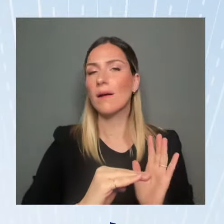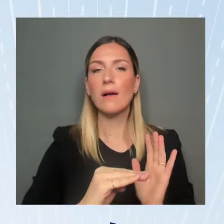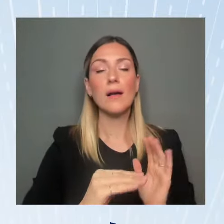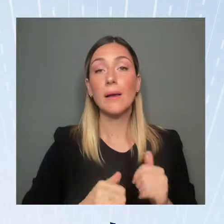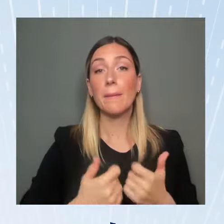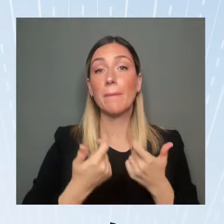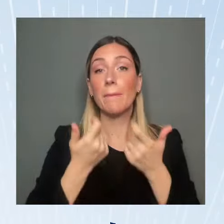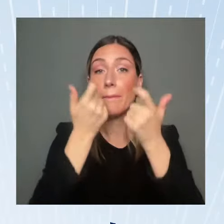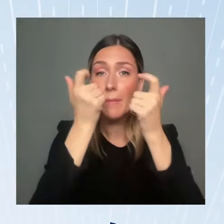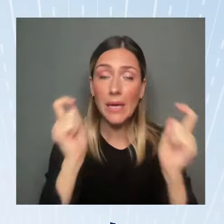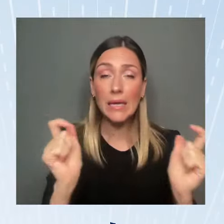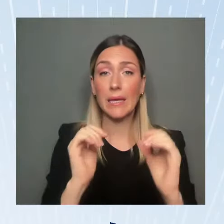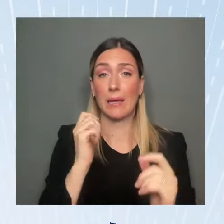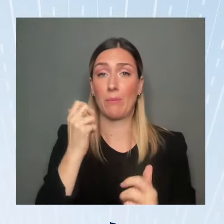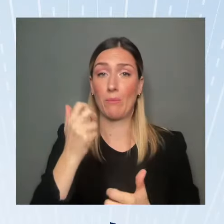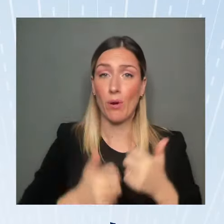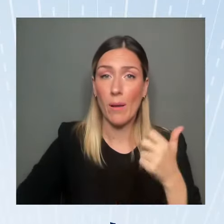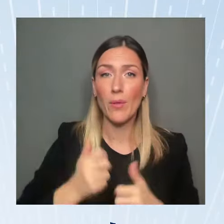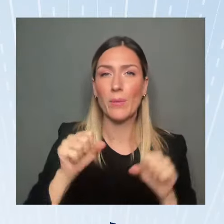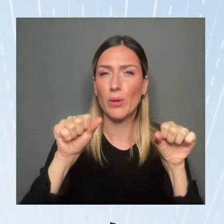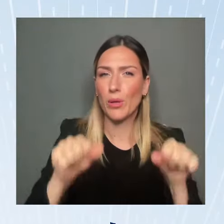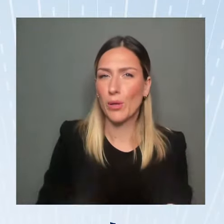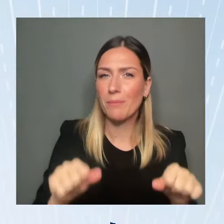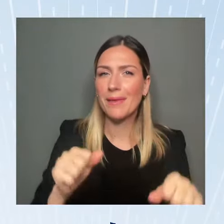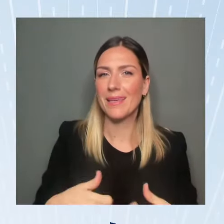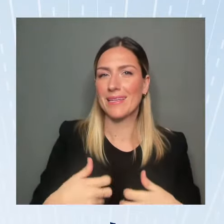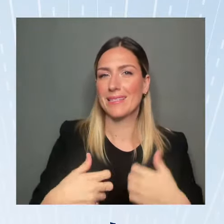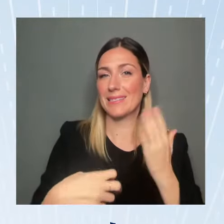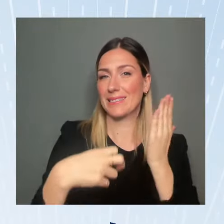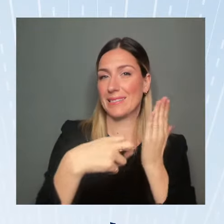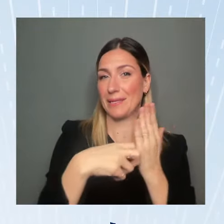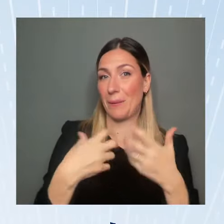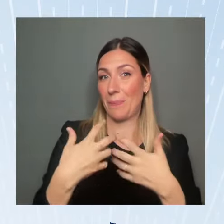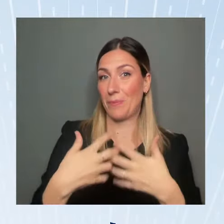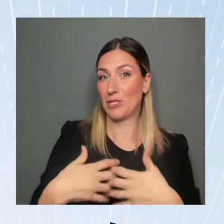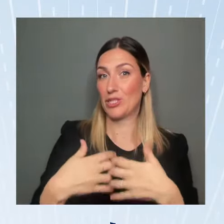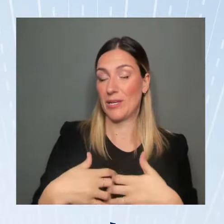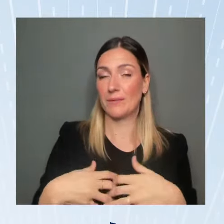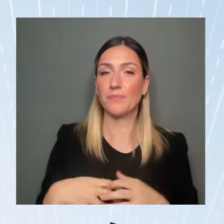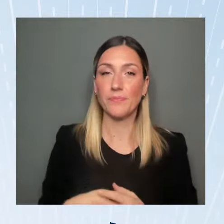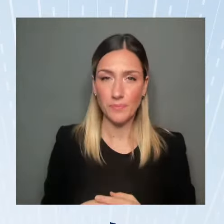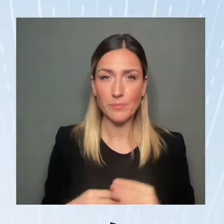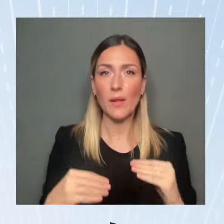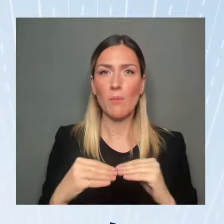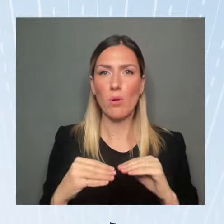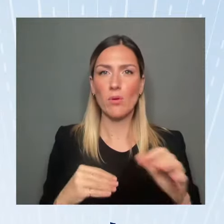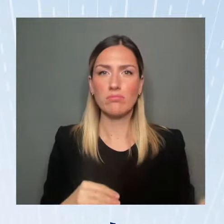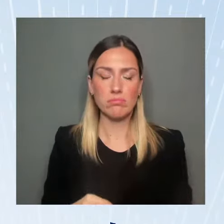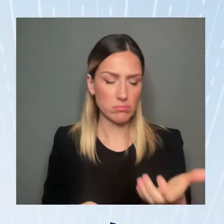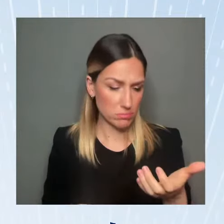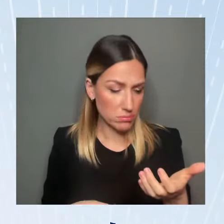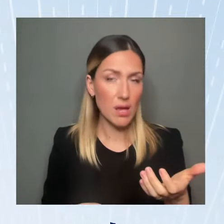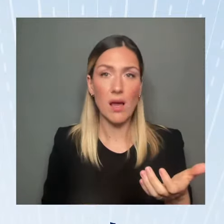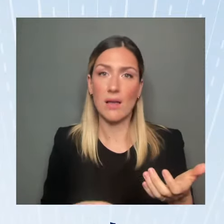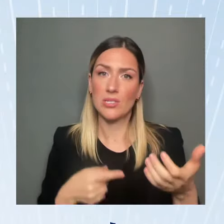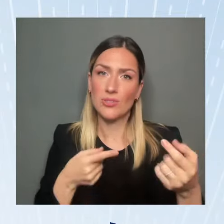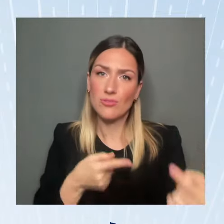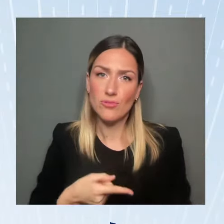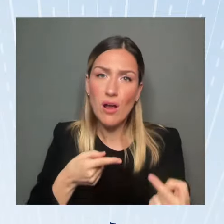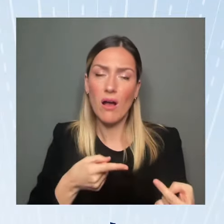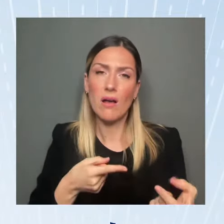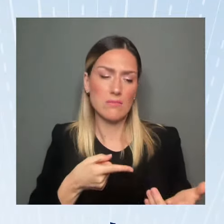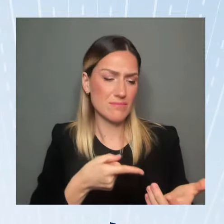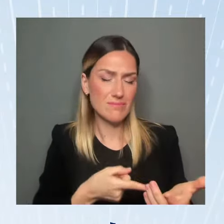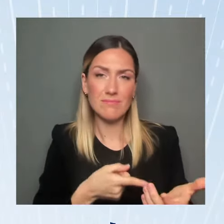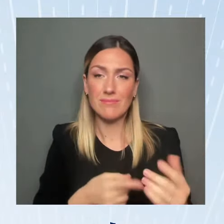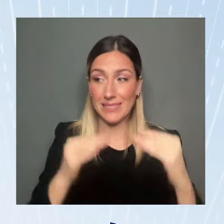problem could be, a ticket machine. As we're going more and more to mobile apps, that make things a lot more difficult for folks. And really